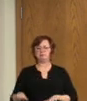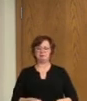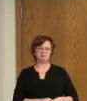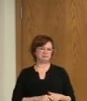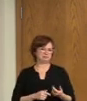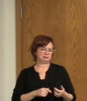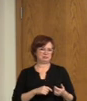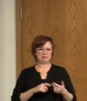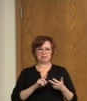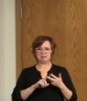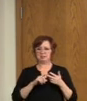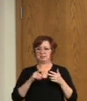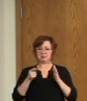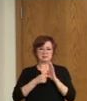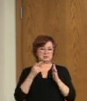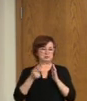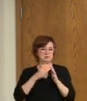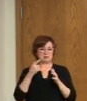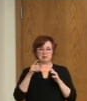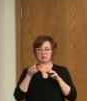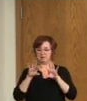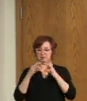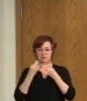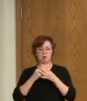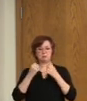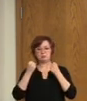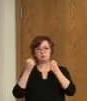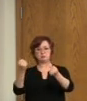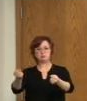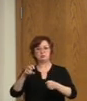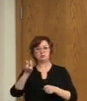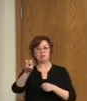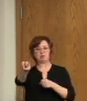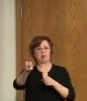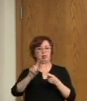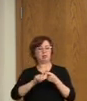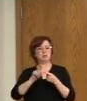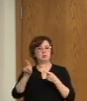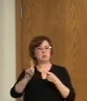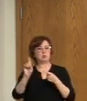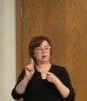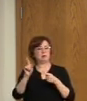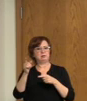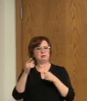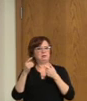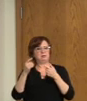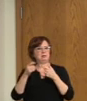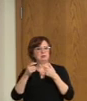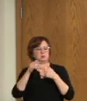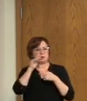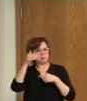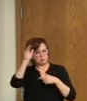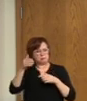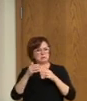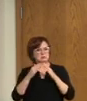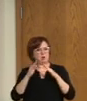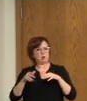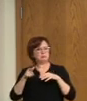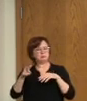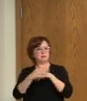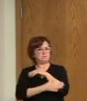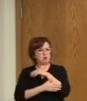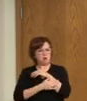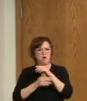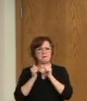make Christmas and the holiday season so great. But this year, these are the activities that could make Christmas